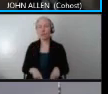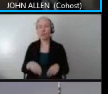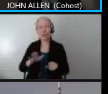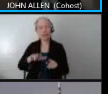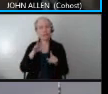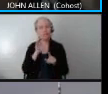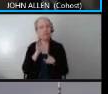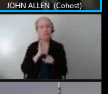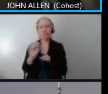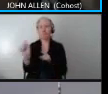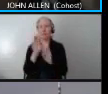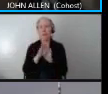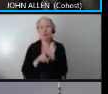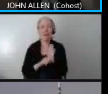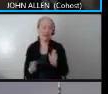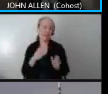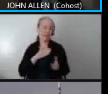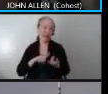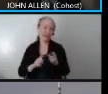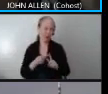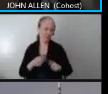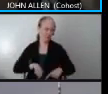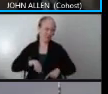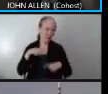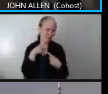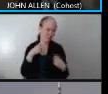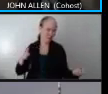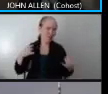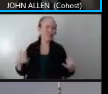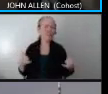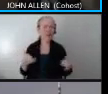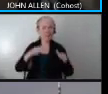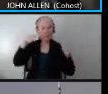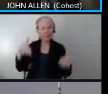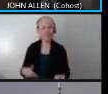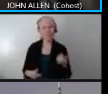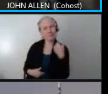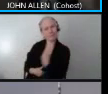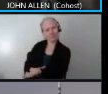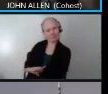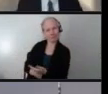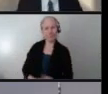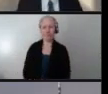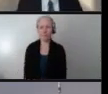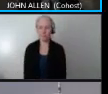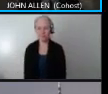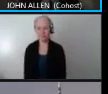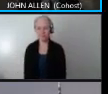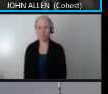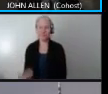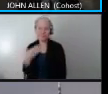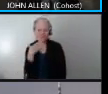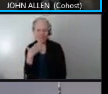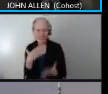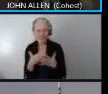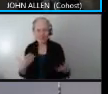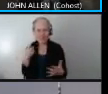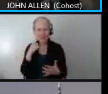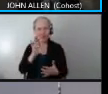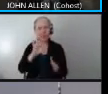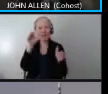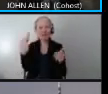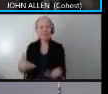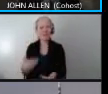glad to say. So let me introduce Dr. Serena, non-chancellor. Serena? Thanks so much for that introduction, and good